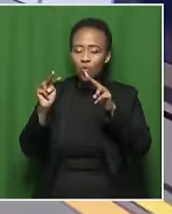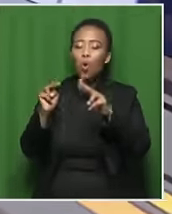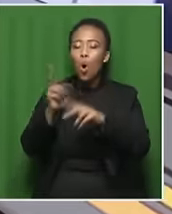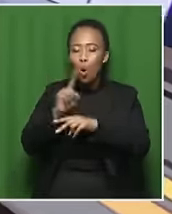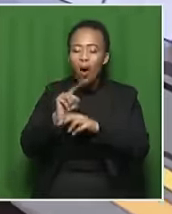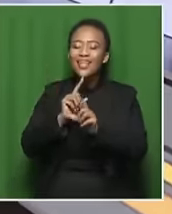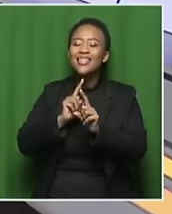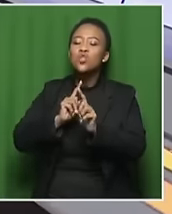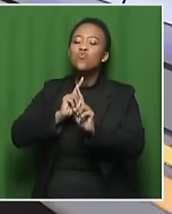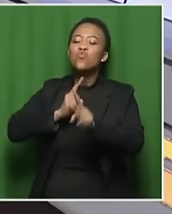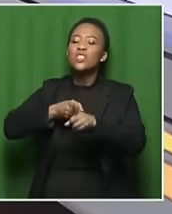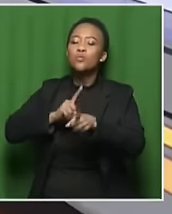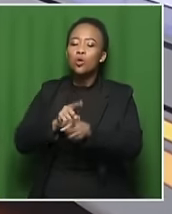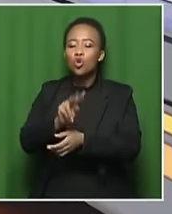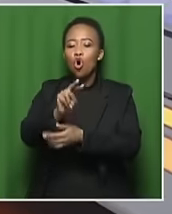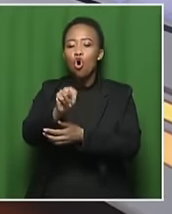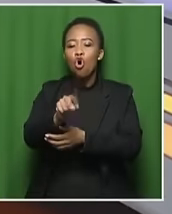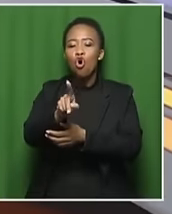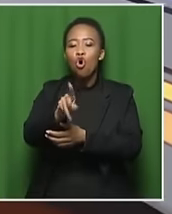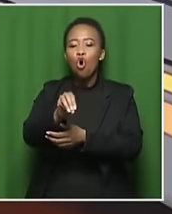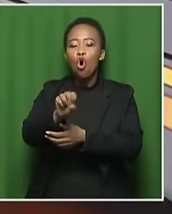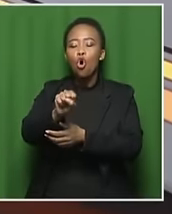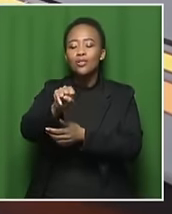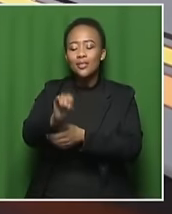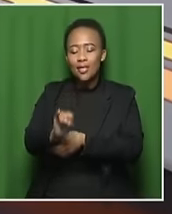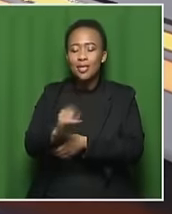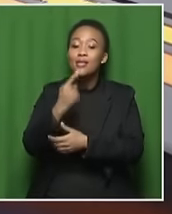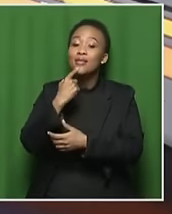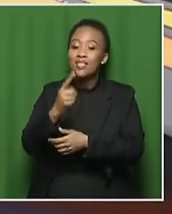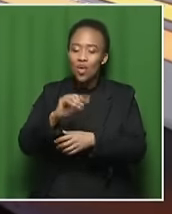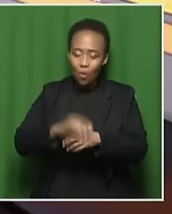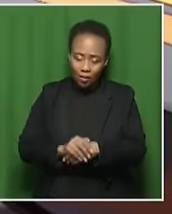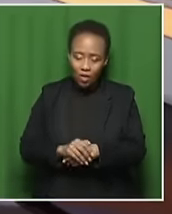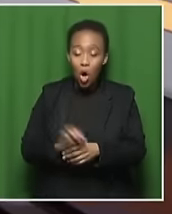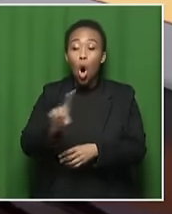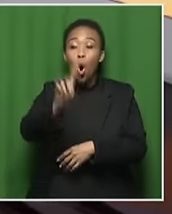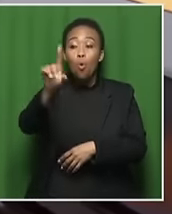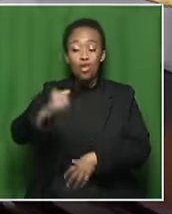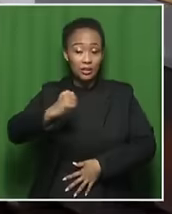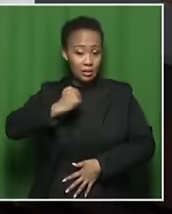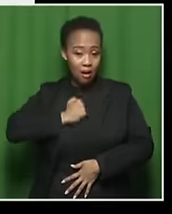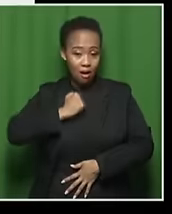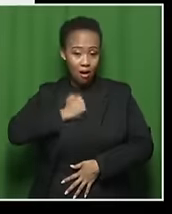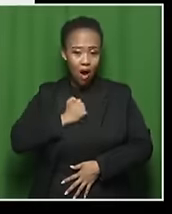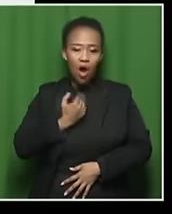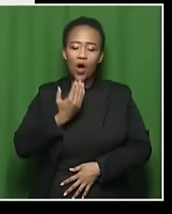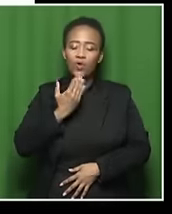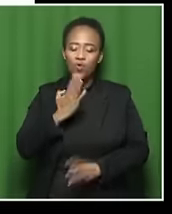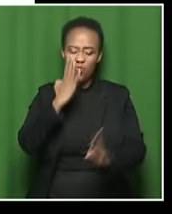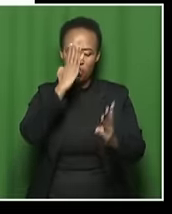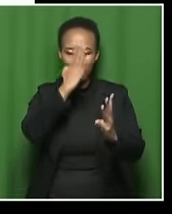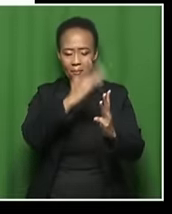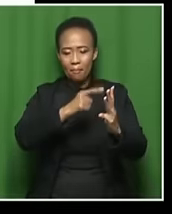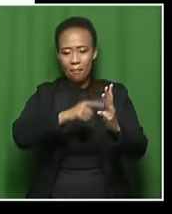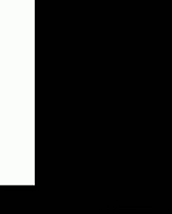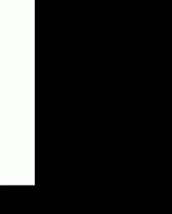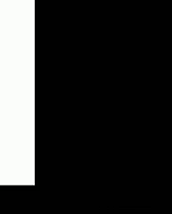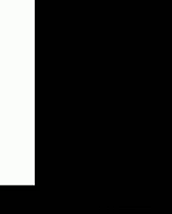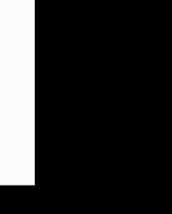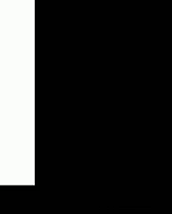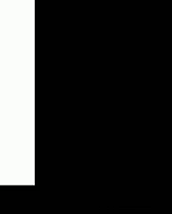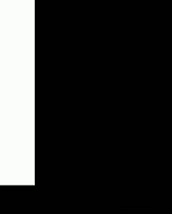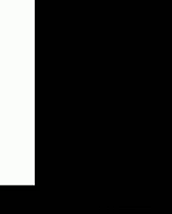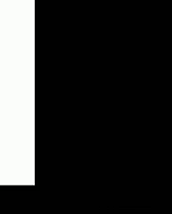Matera, this one's for you, says, my question goes to Mr. Mashaba, so that would be